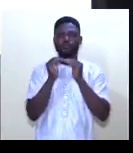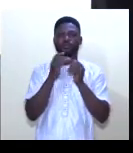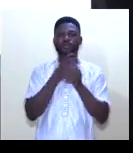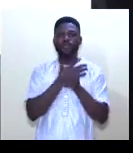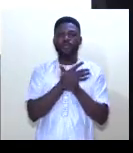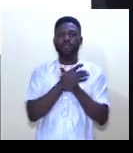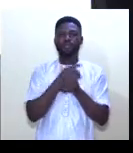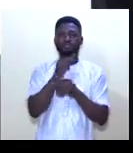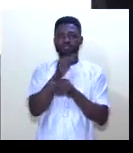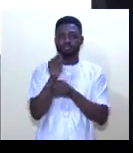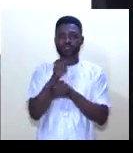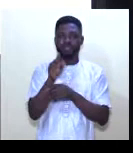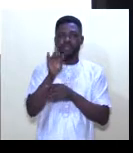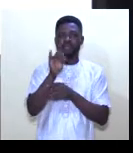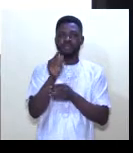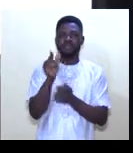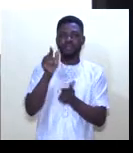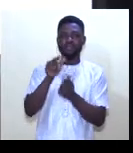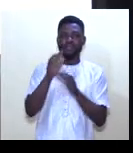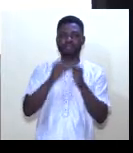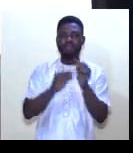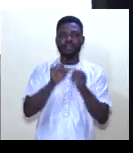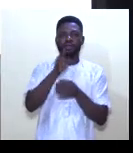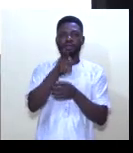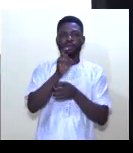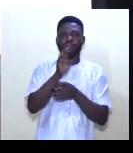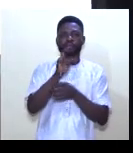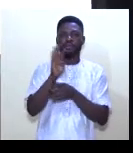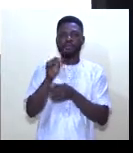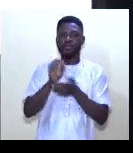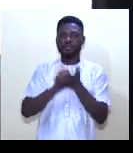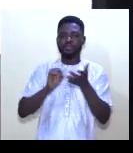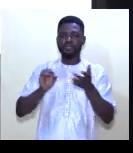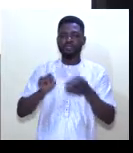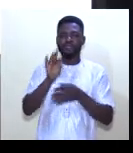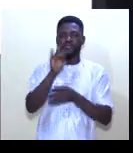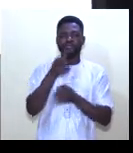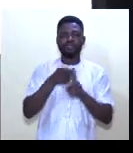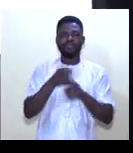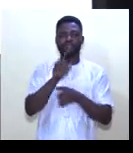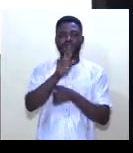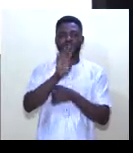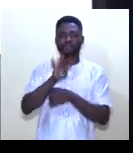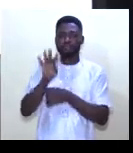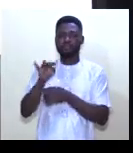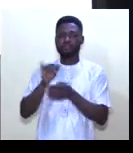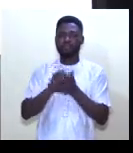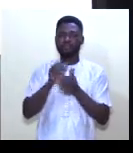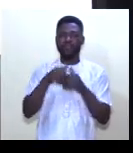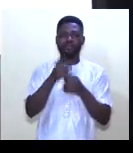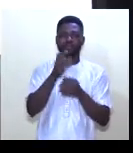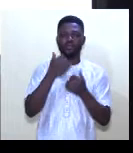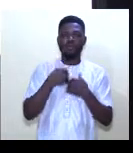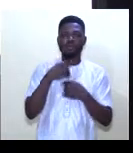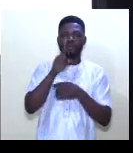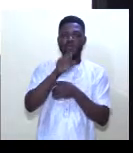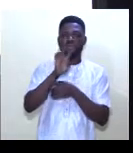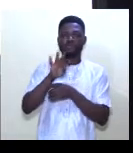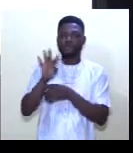equal to. Now it says 18 less than 144, that is remove 18 from 144, and that's why you